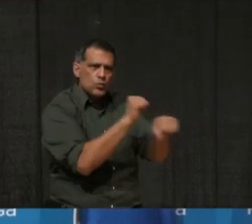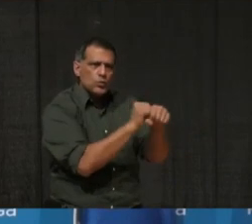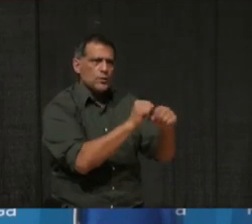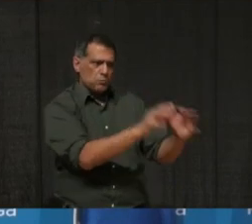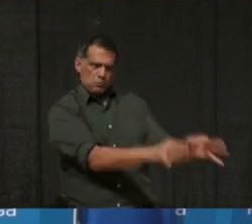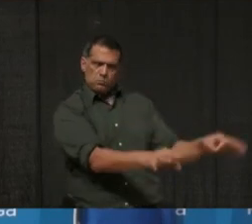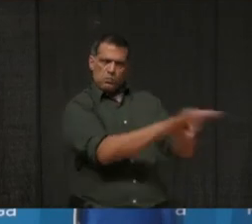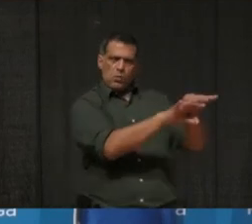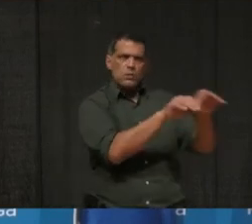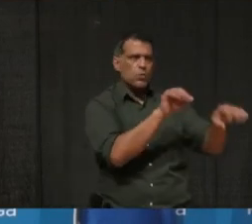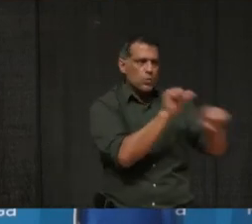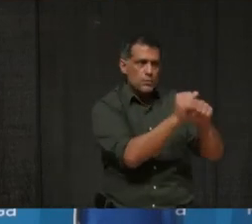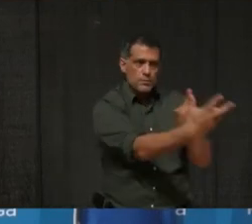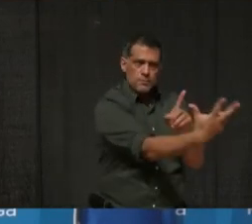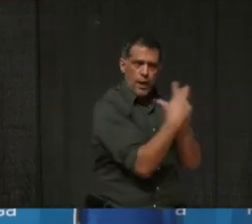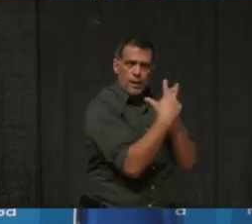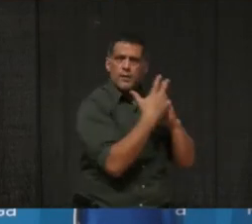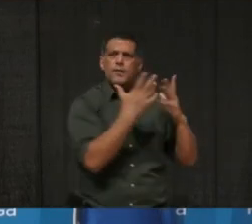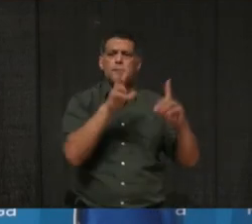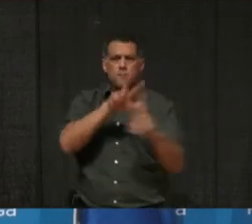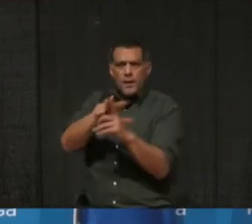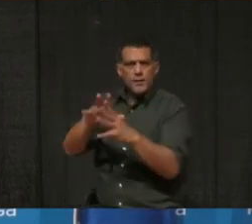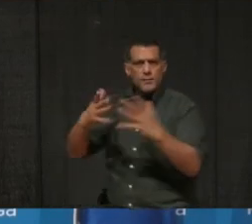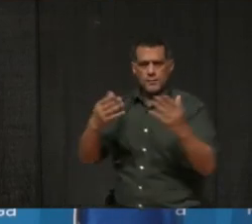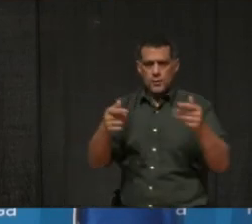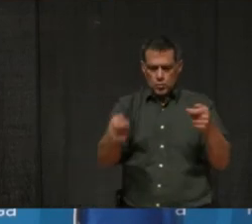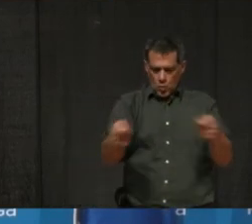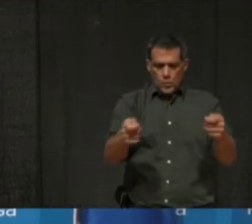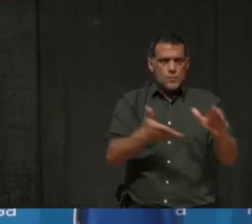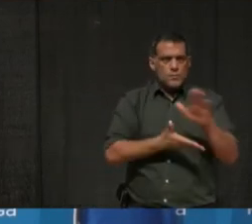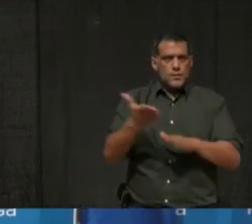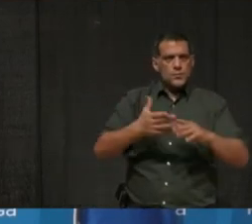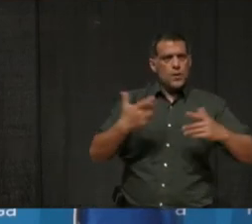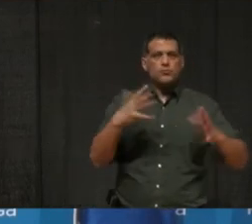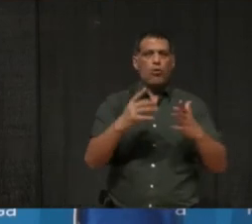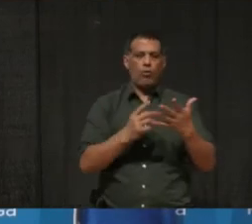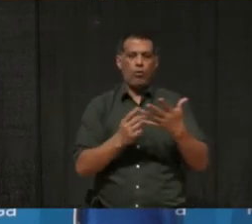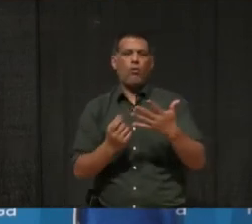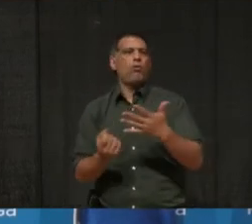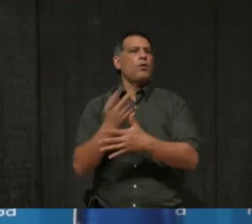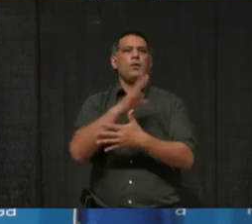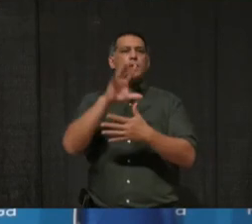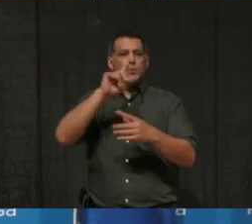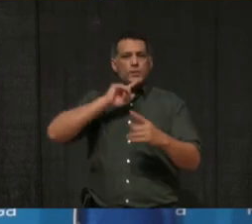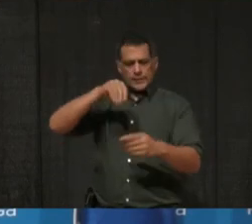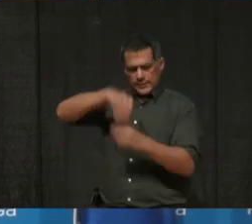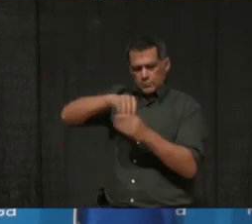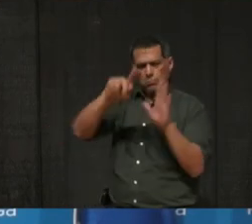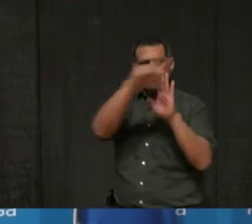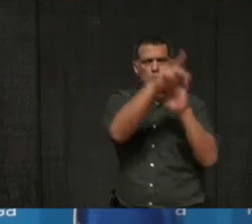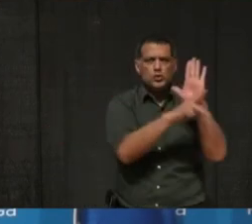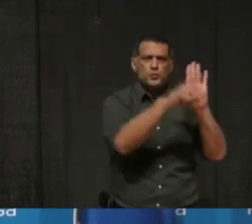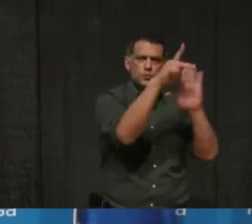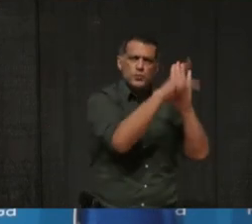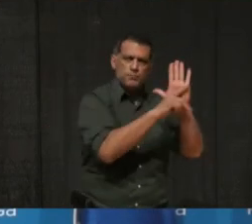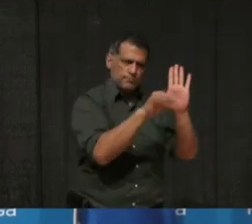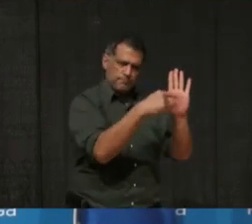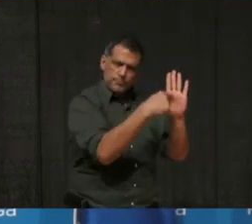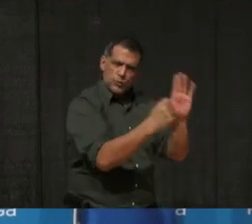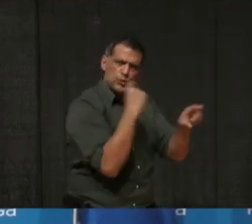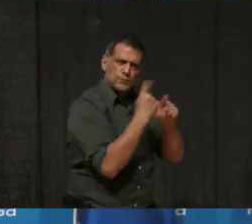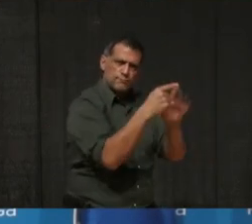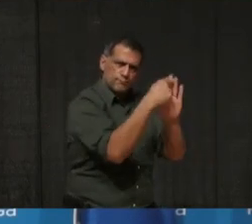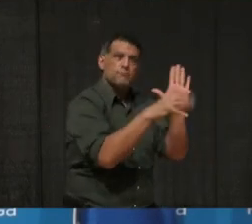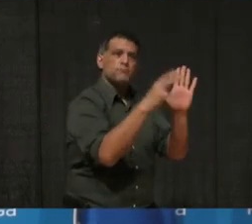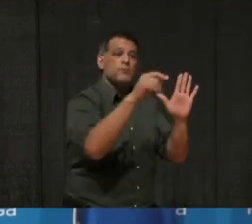our hiring practices. We're already reviewing internal policies and programs to ensure that we are free from racial bias